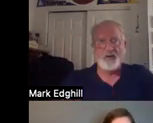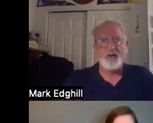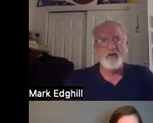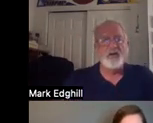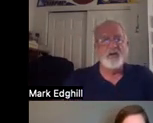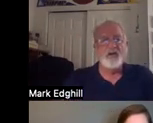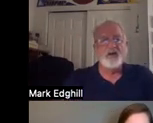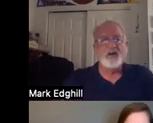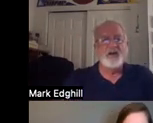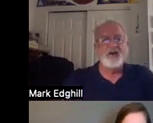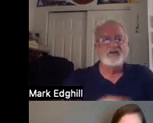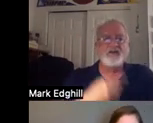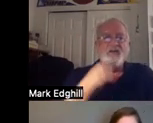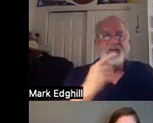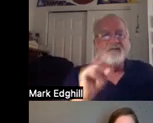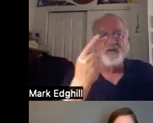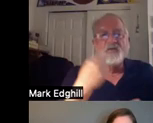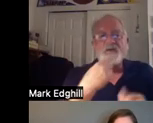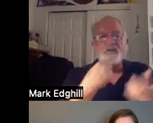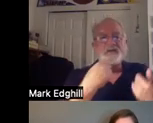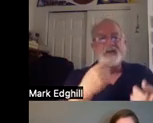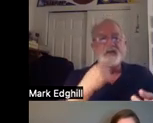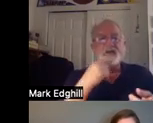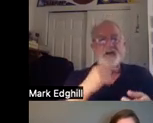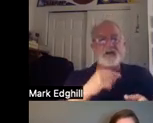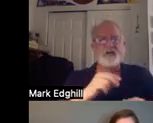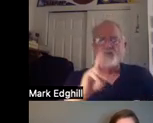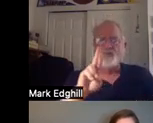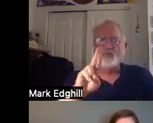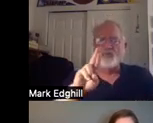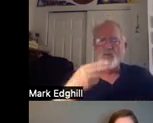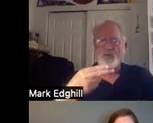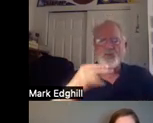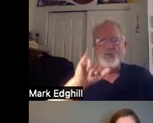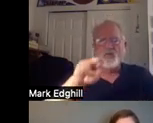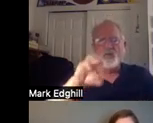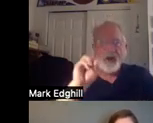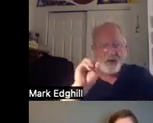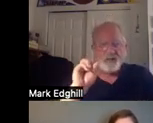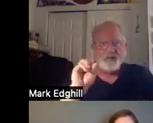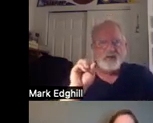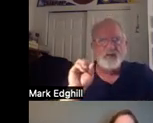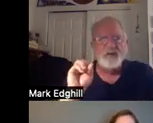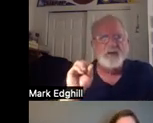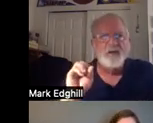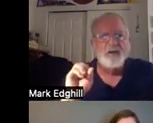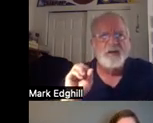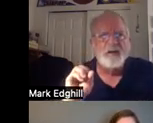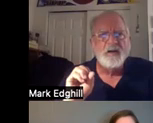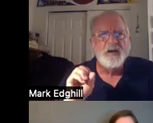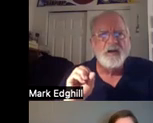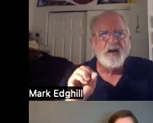subway car. So that's this one. But the first one you see is. But the first one you see is